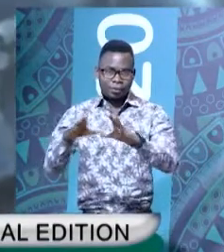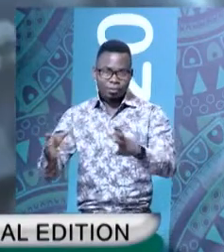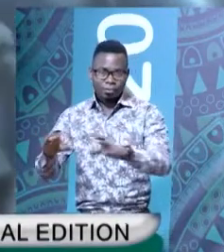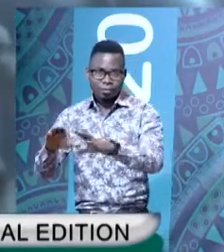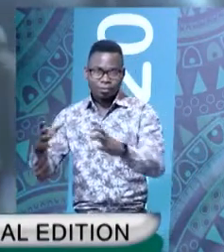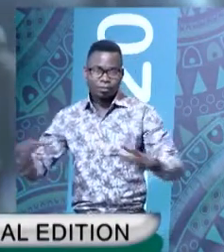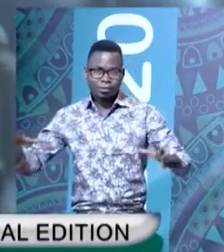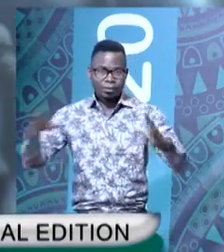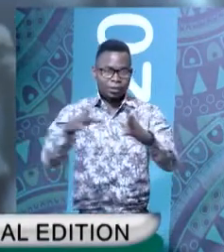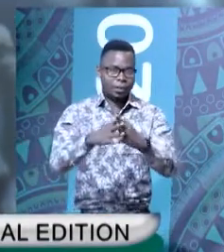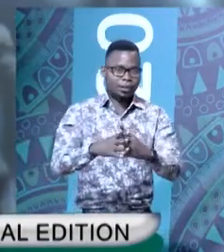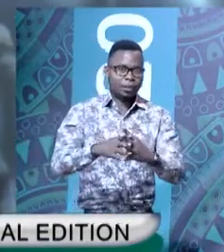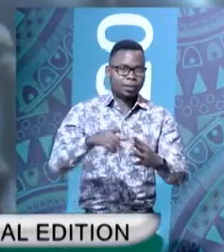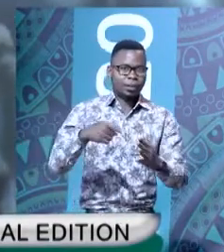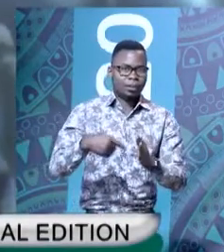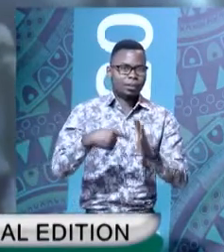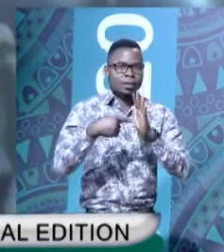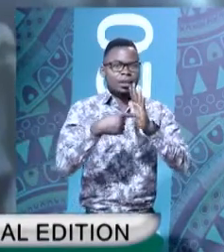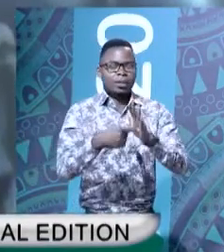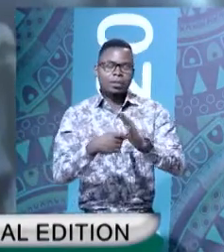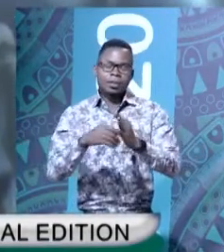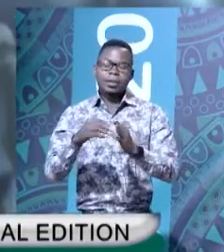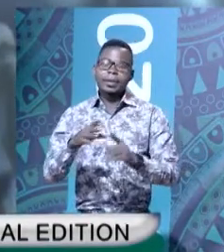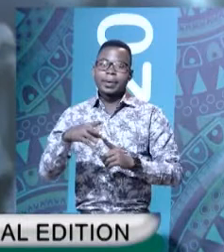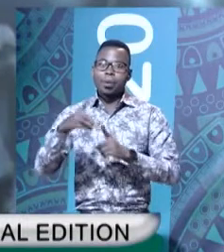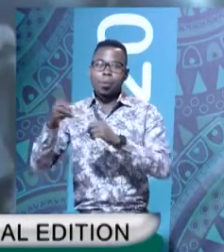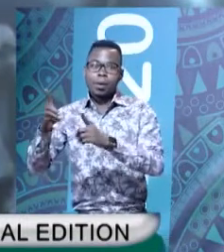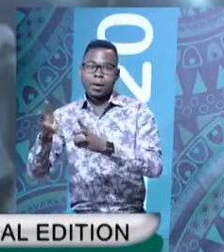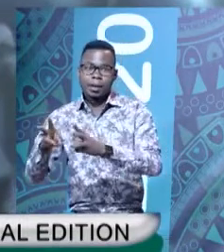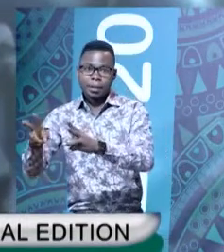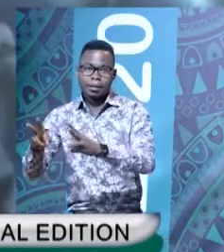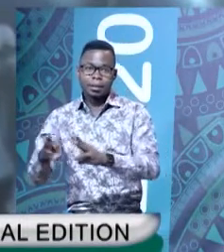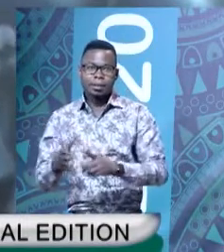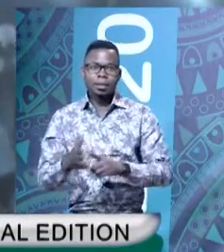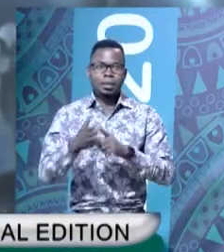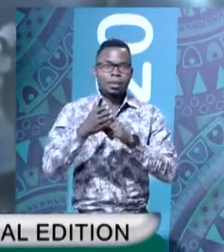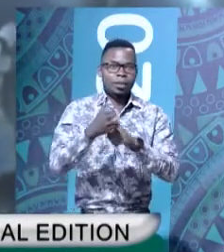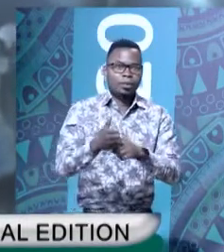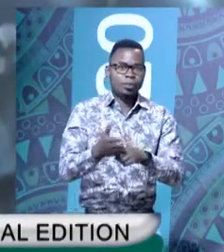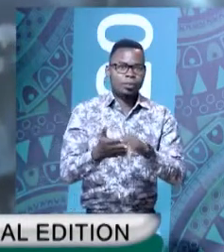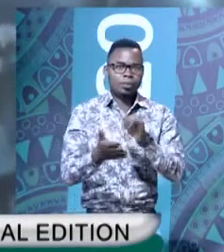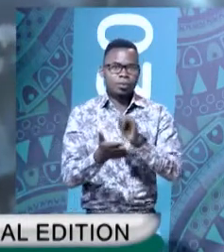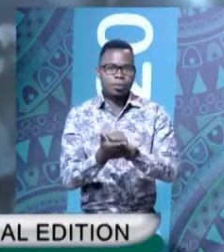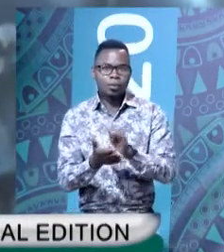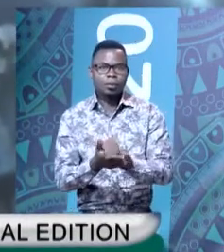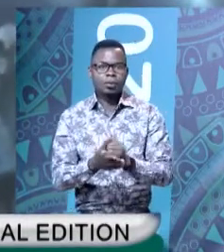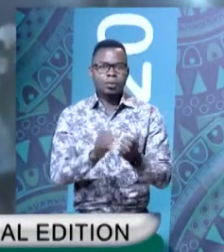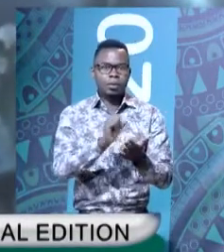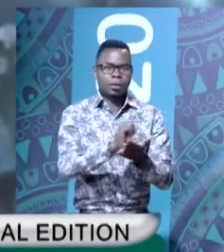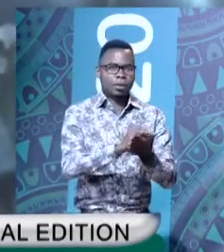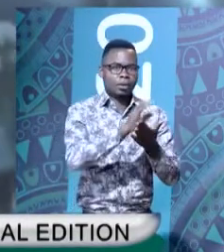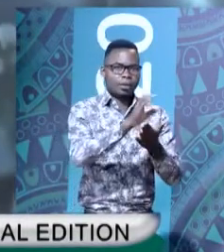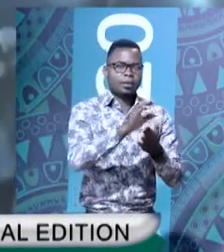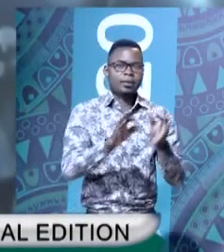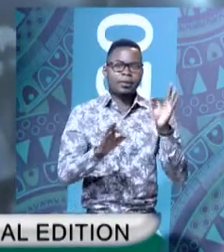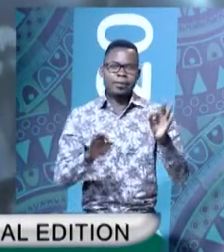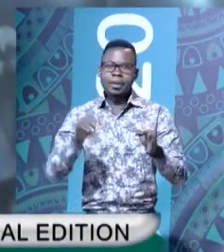slow economic growth due to the impact of this pandemic. countries like